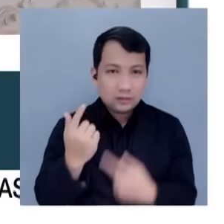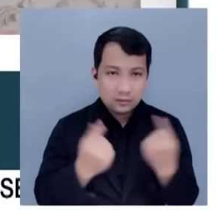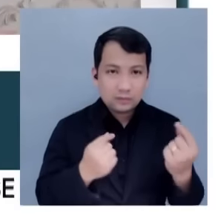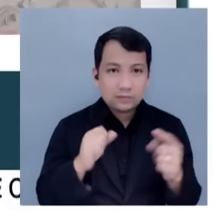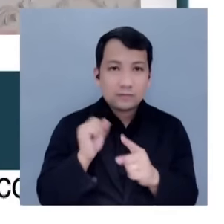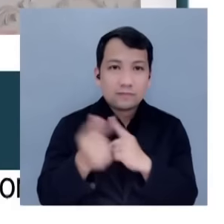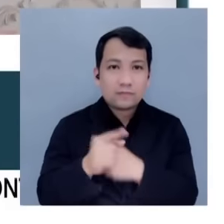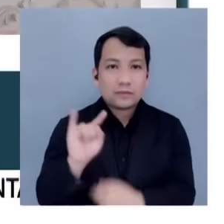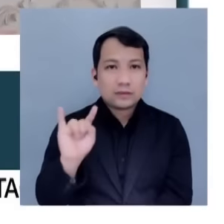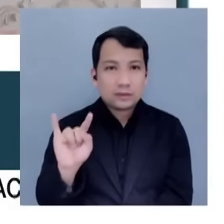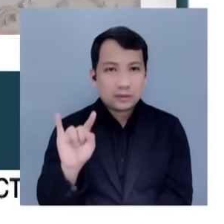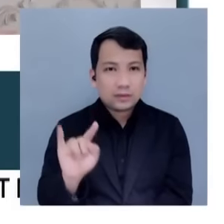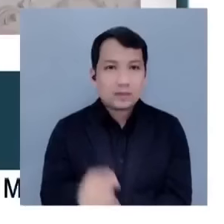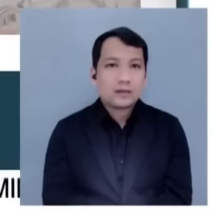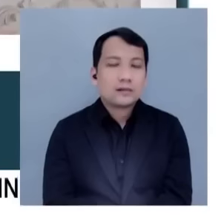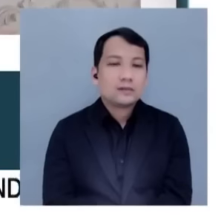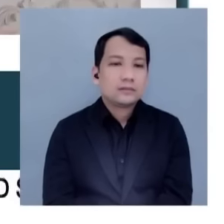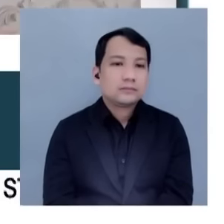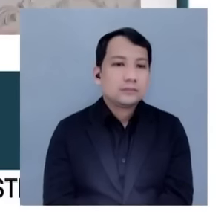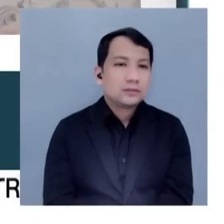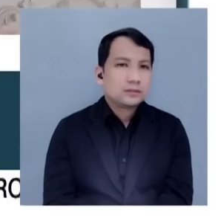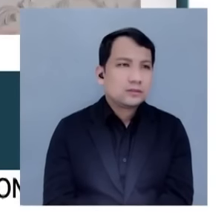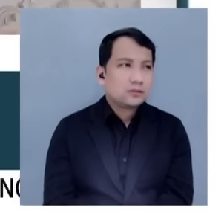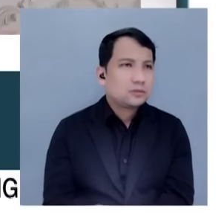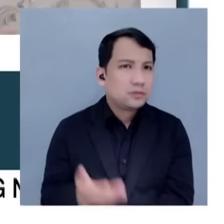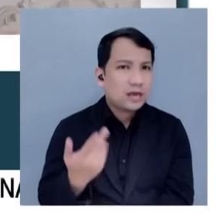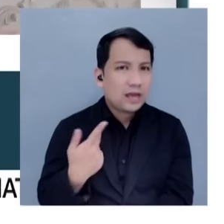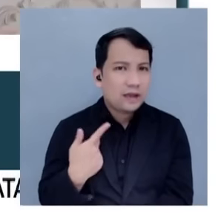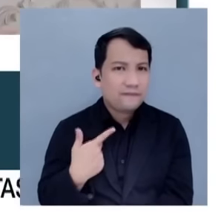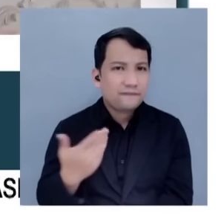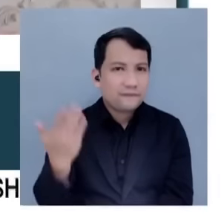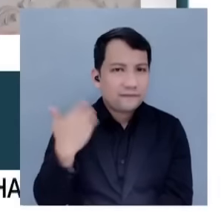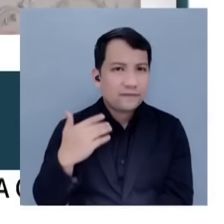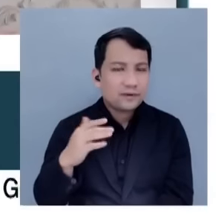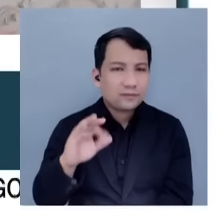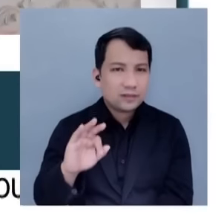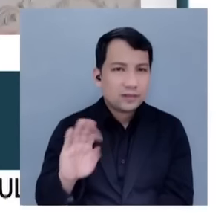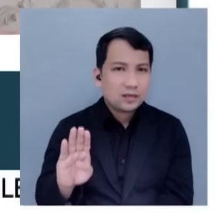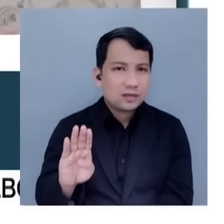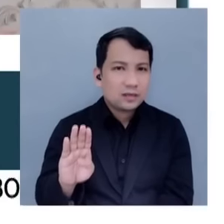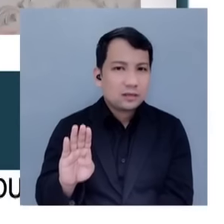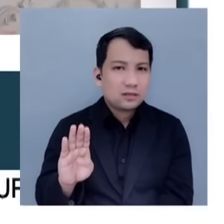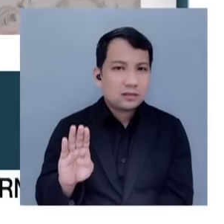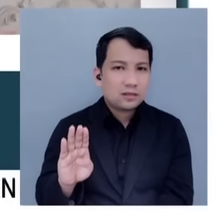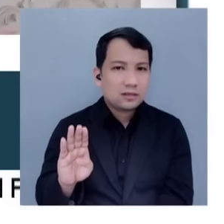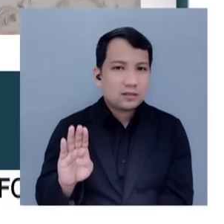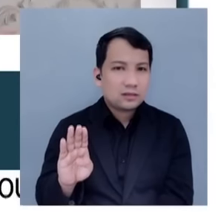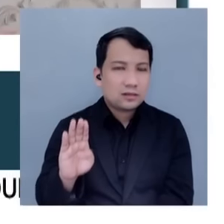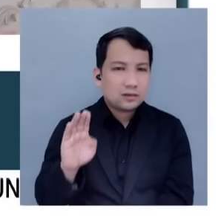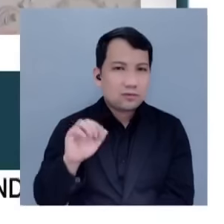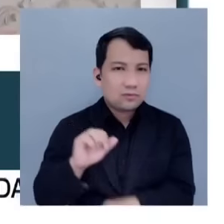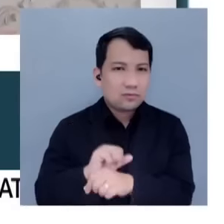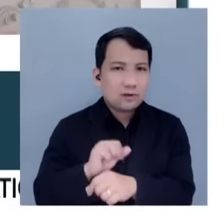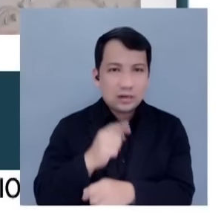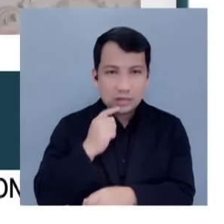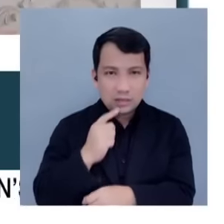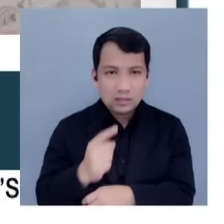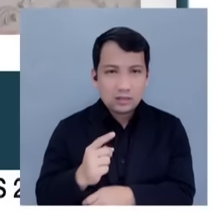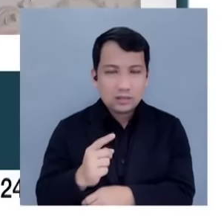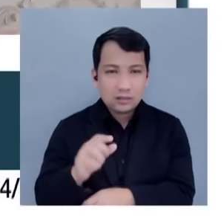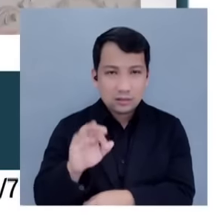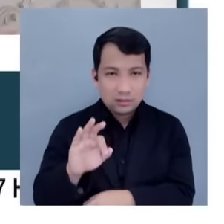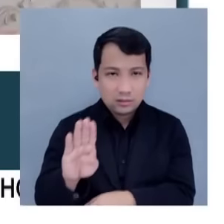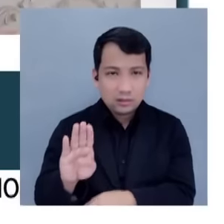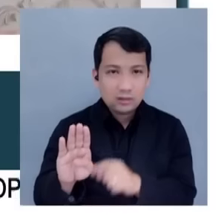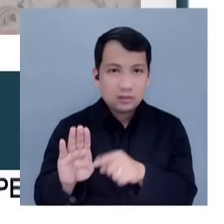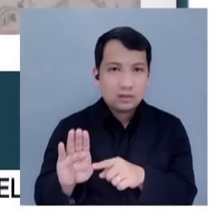media. Someone has said, a former Facebook employee said that Facebook is actually